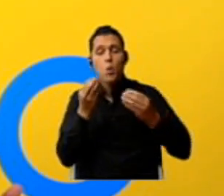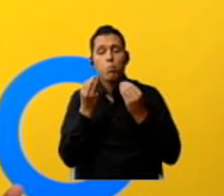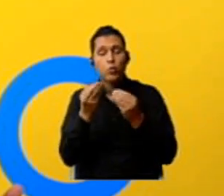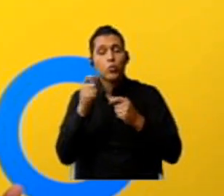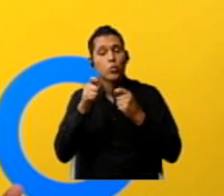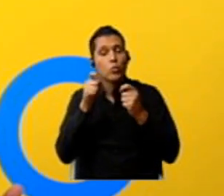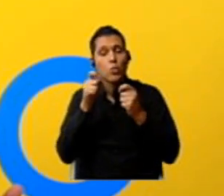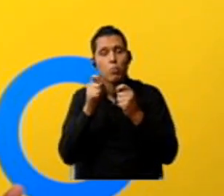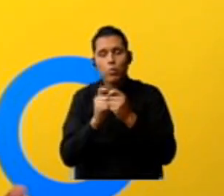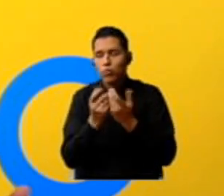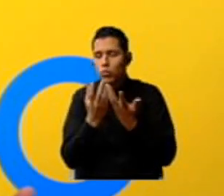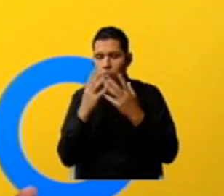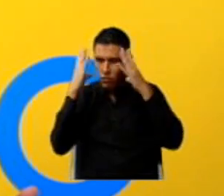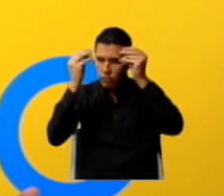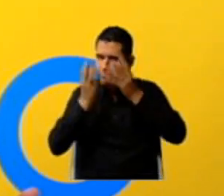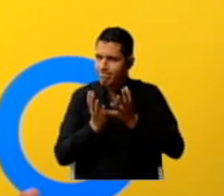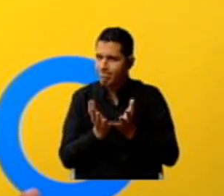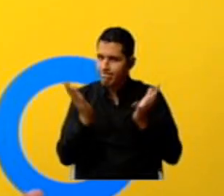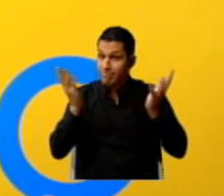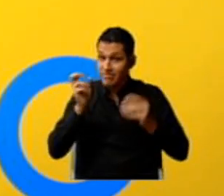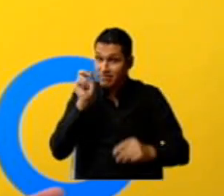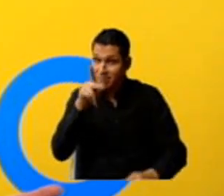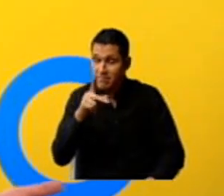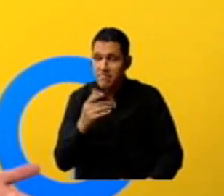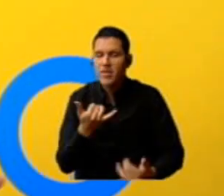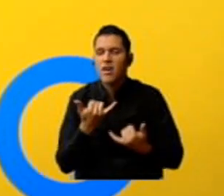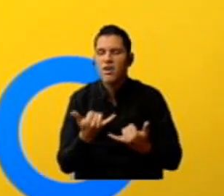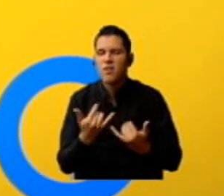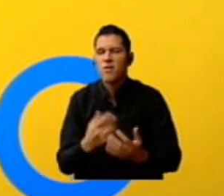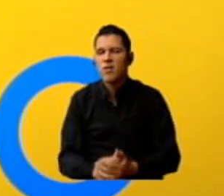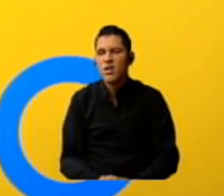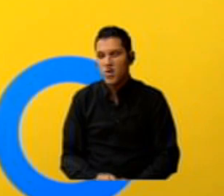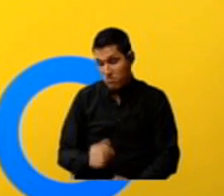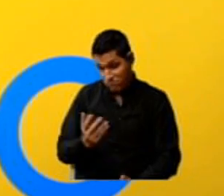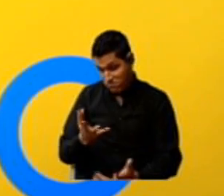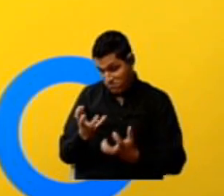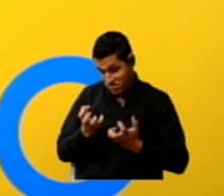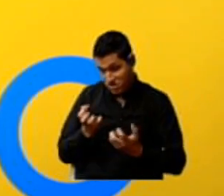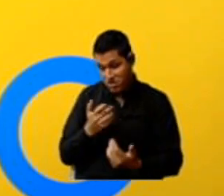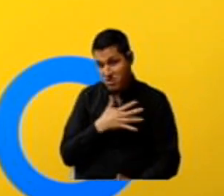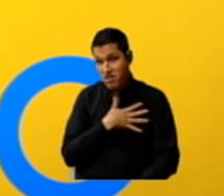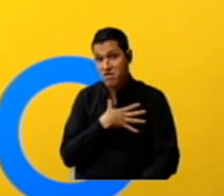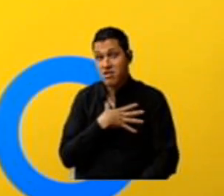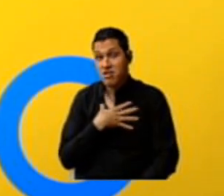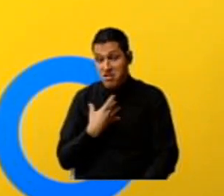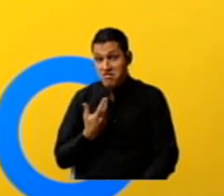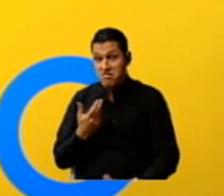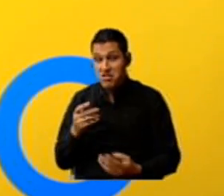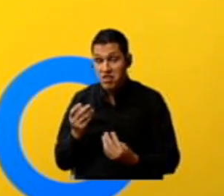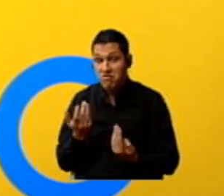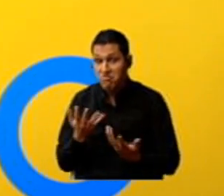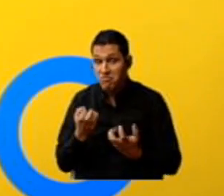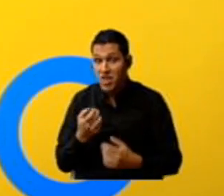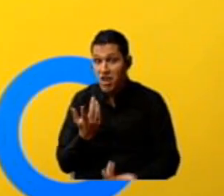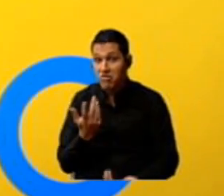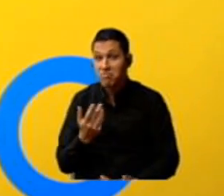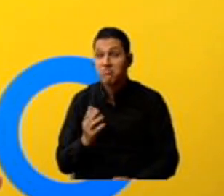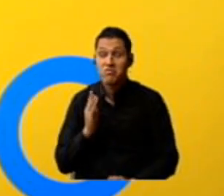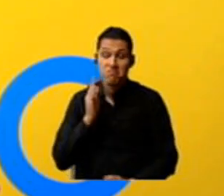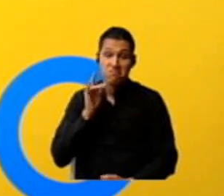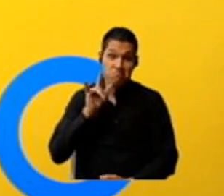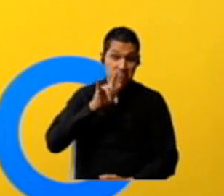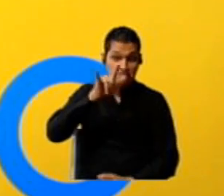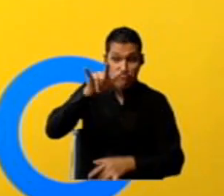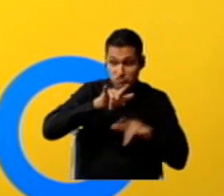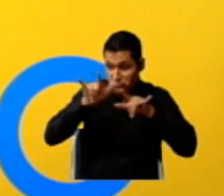general information. Okay? So, would you like to travel? Yes, I like to travel. Okay,